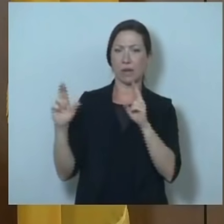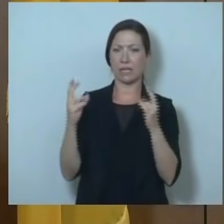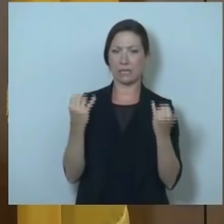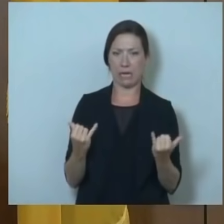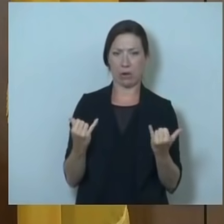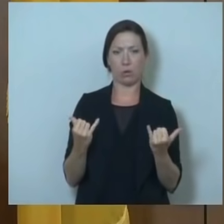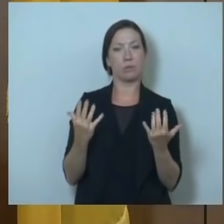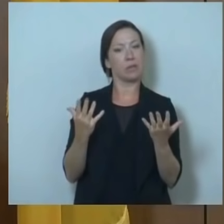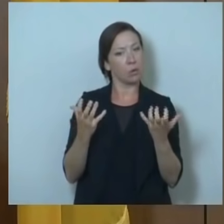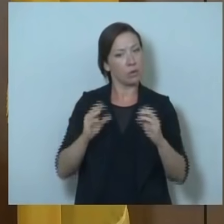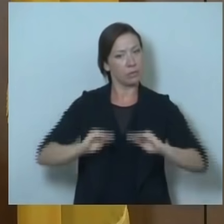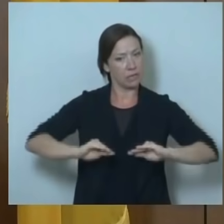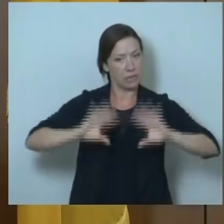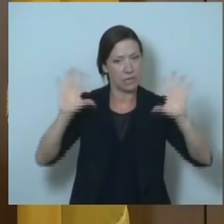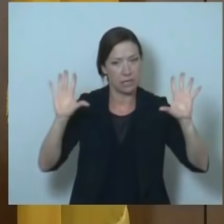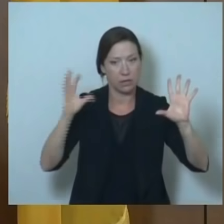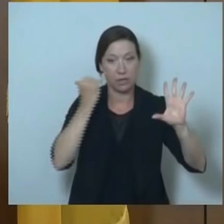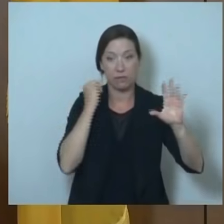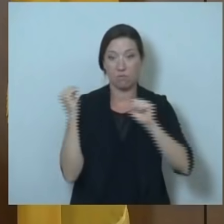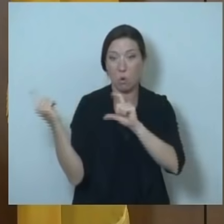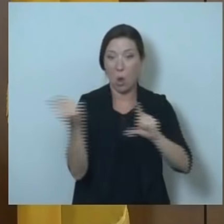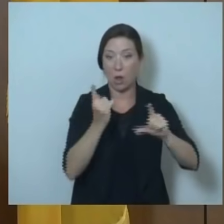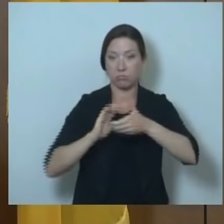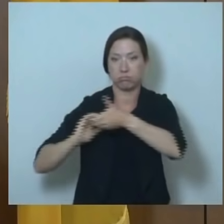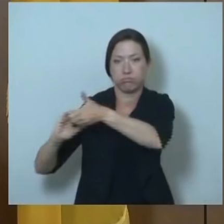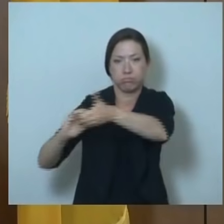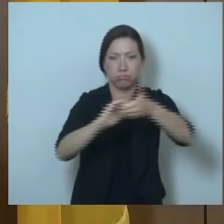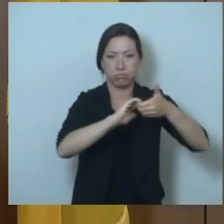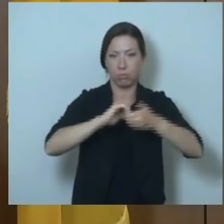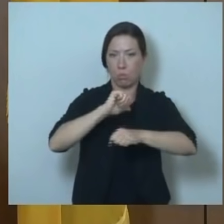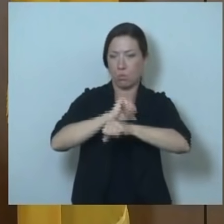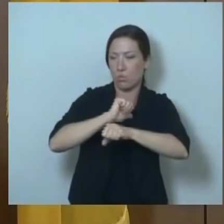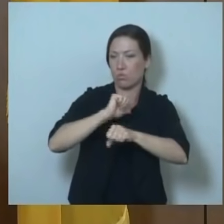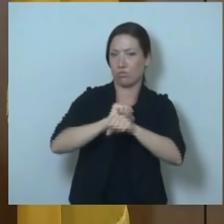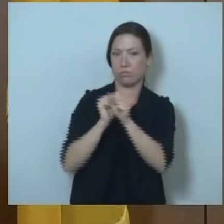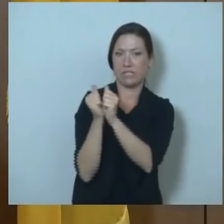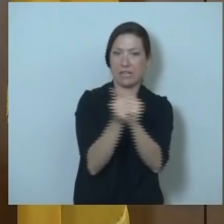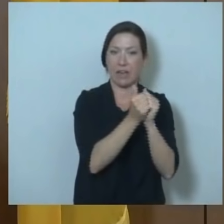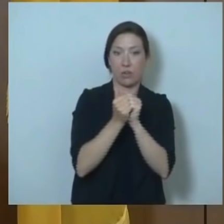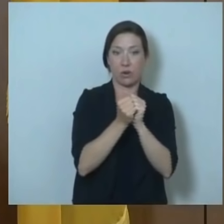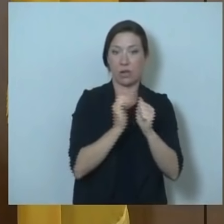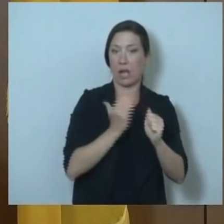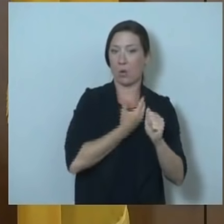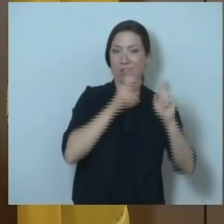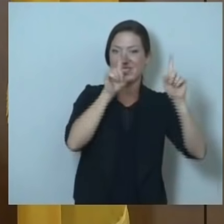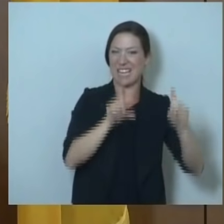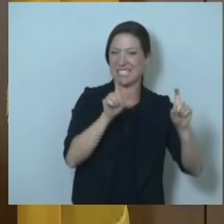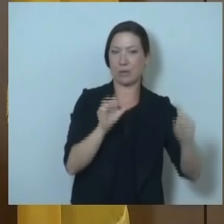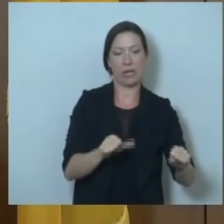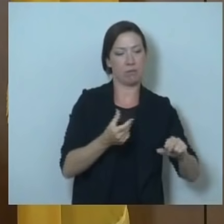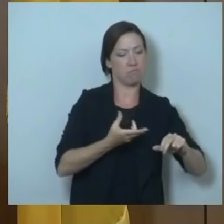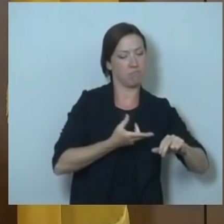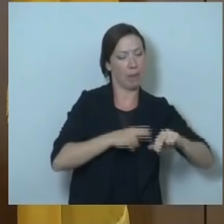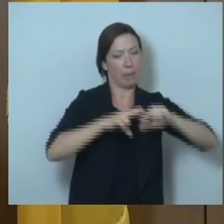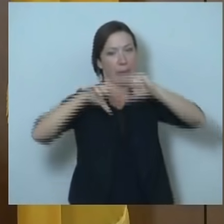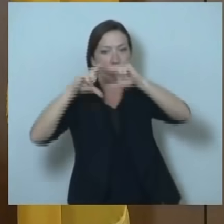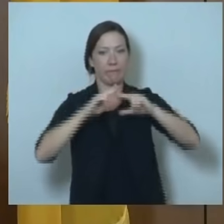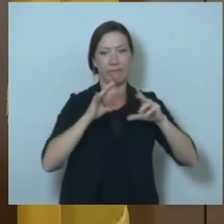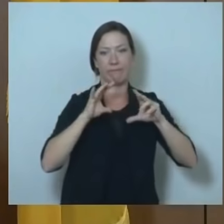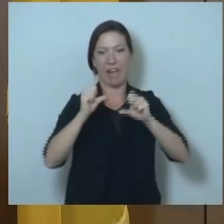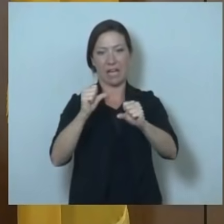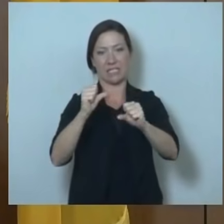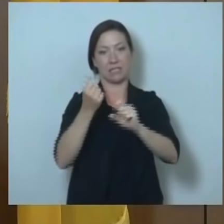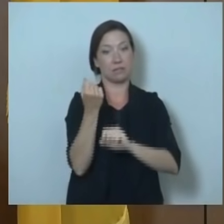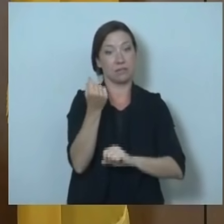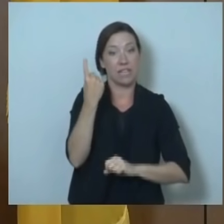clear. If we all work at this together, we can quickly ramp up testing. The only caveat is that we are, with a